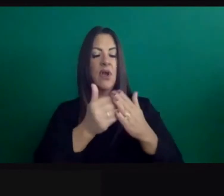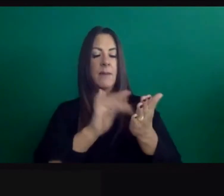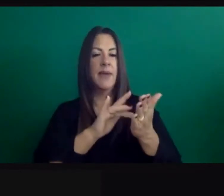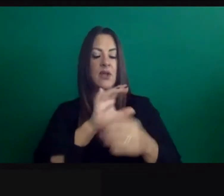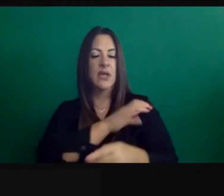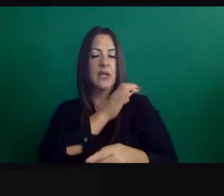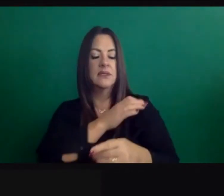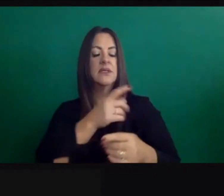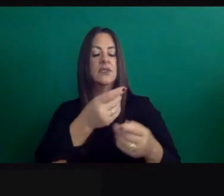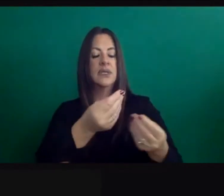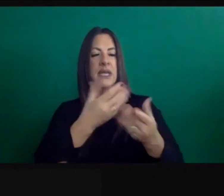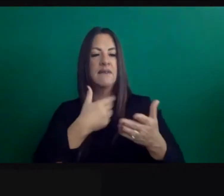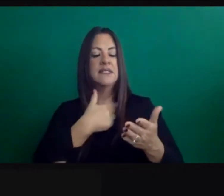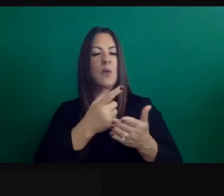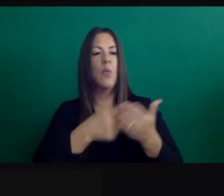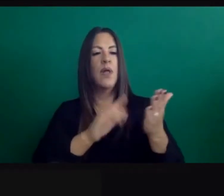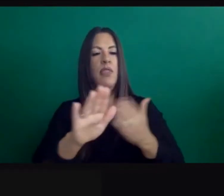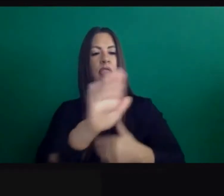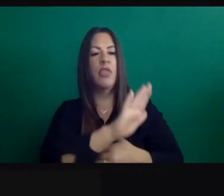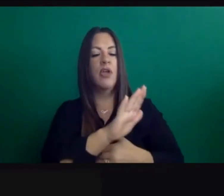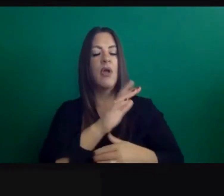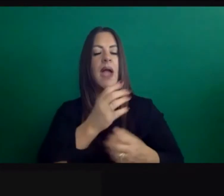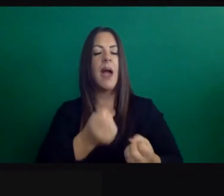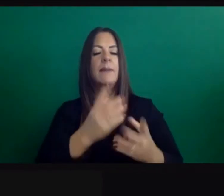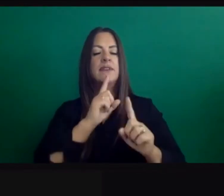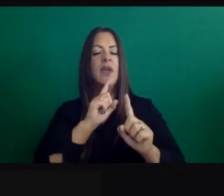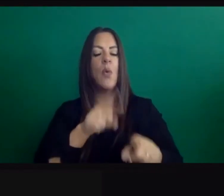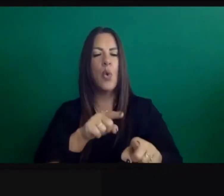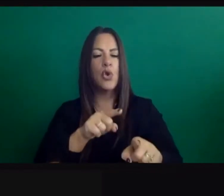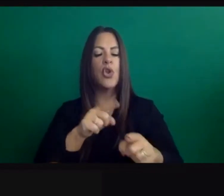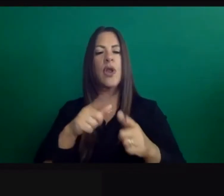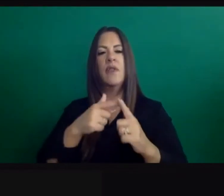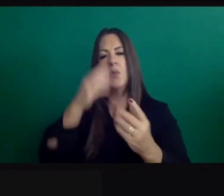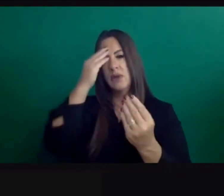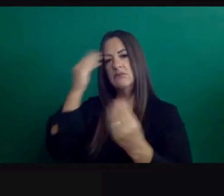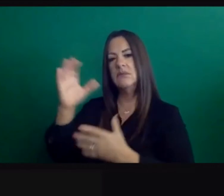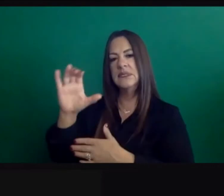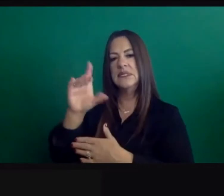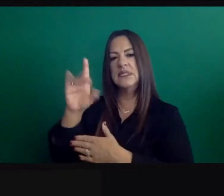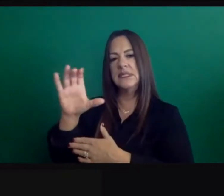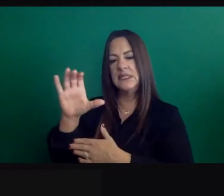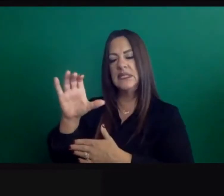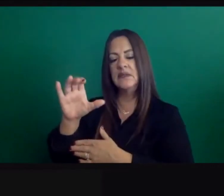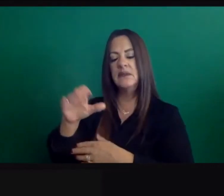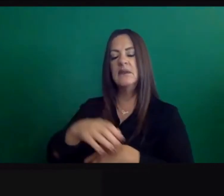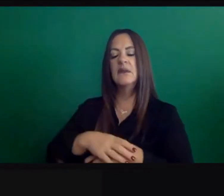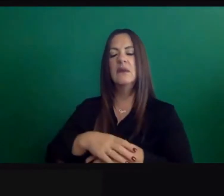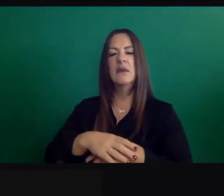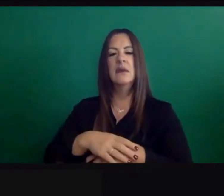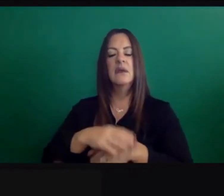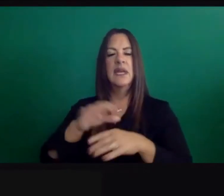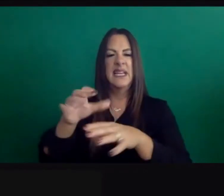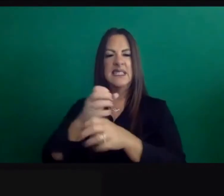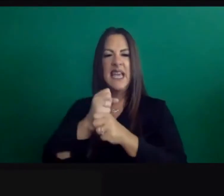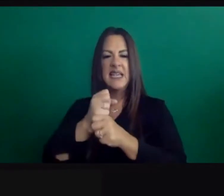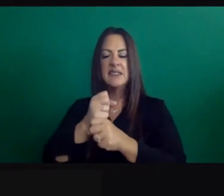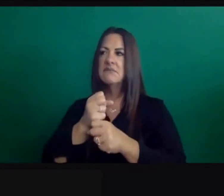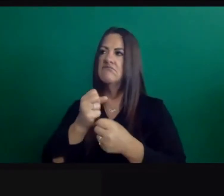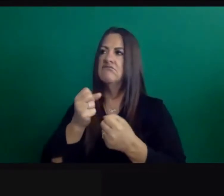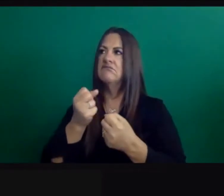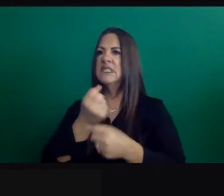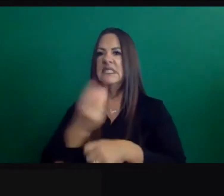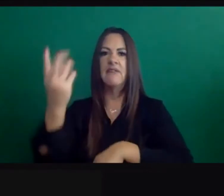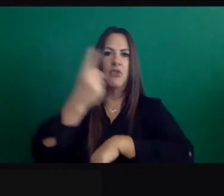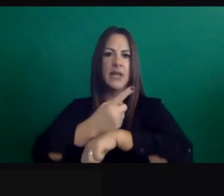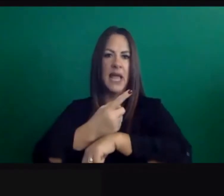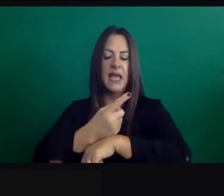later in the week. So it's this pretty elaborate process over the course of many days between when we're told an